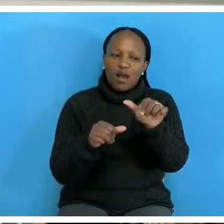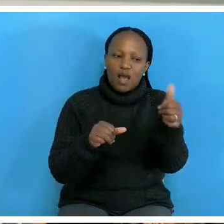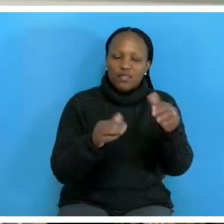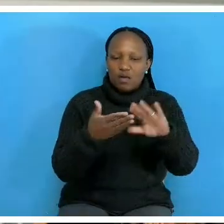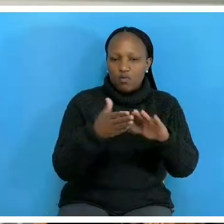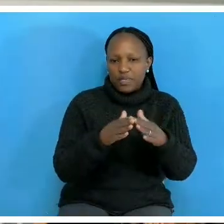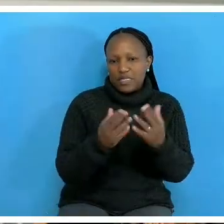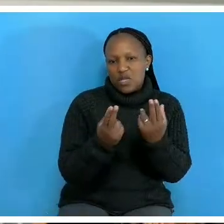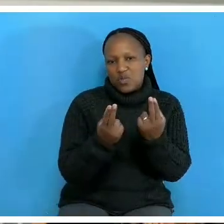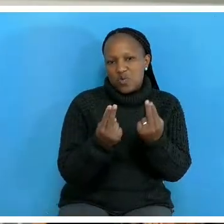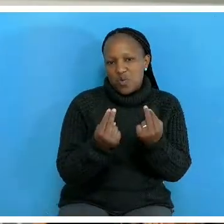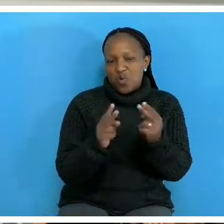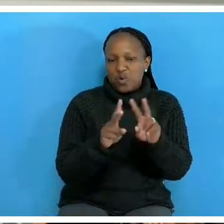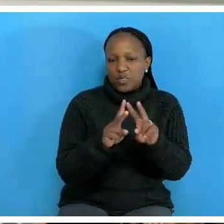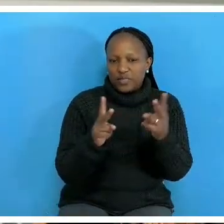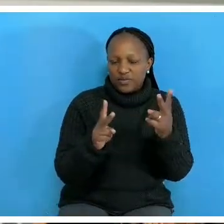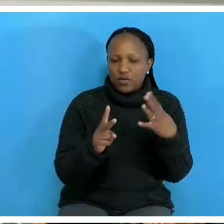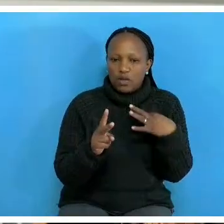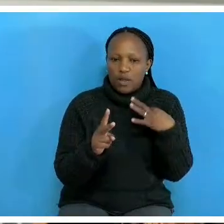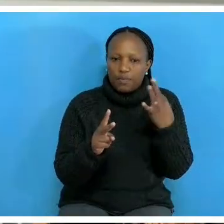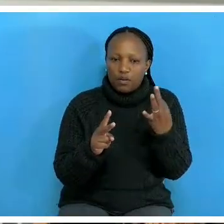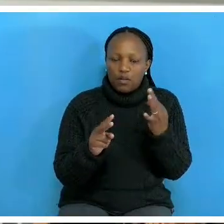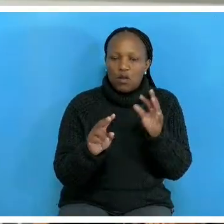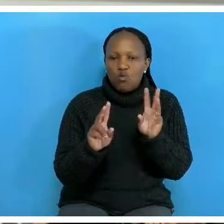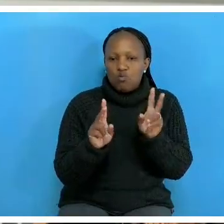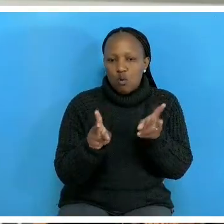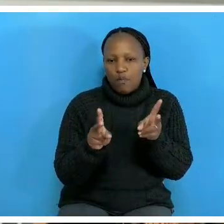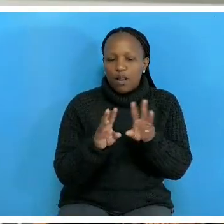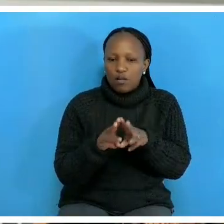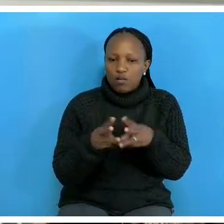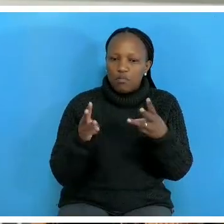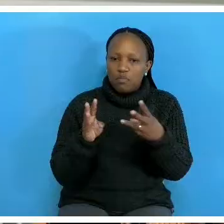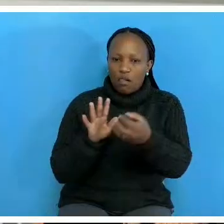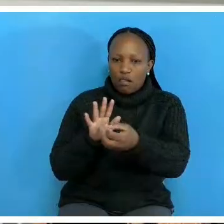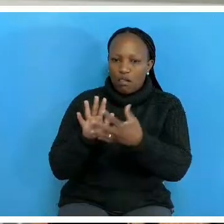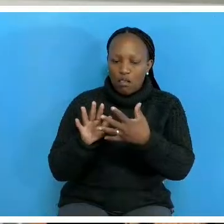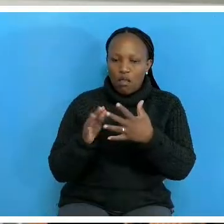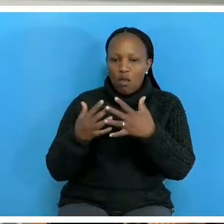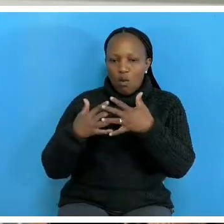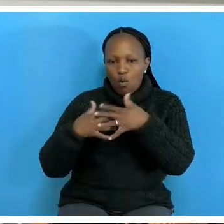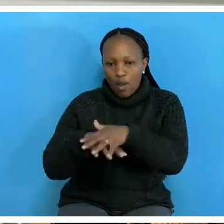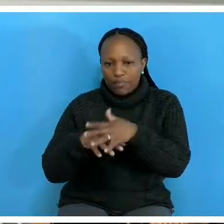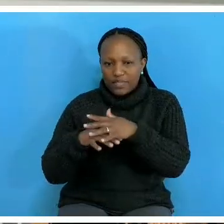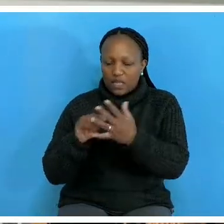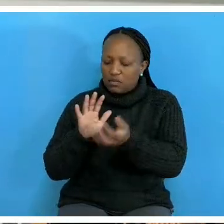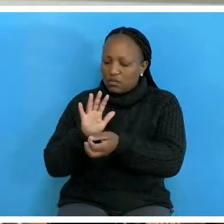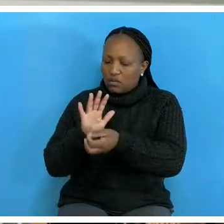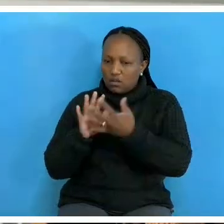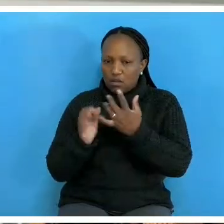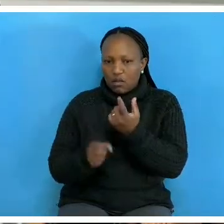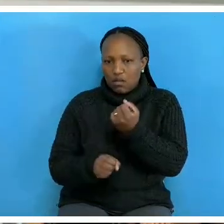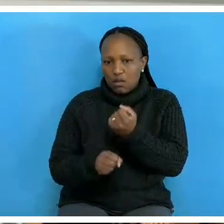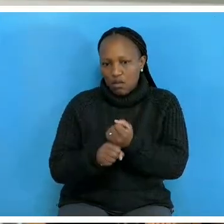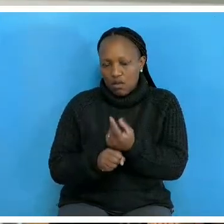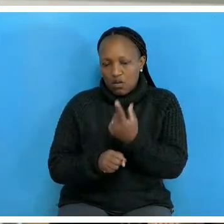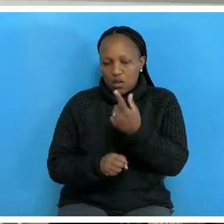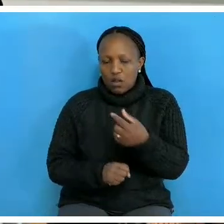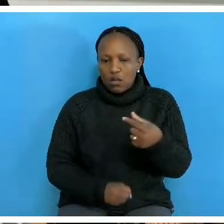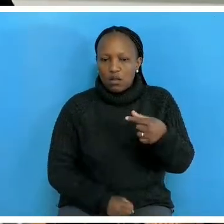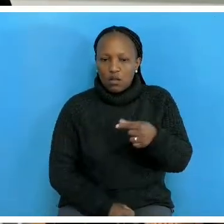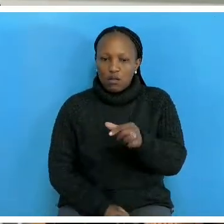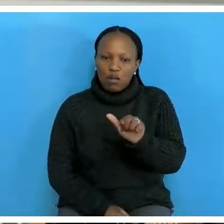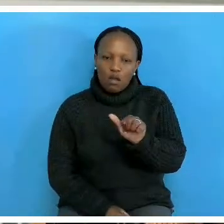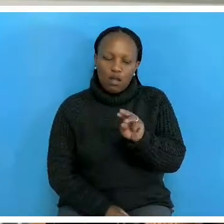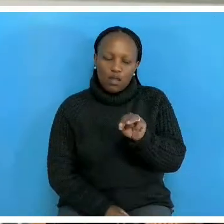That application we advertise on the newspapers. It's on our website. You can go to Gauteng Gambling Board website to get